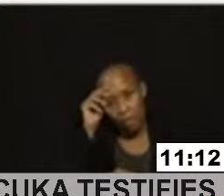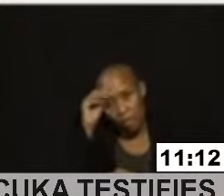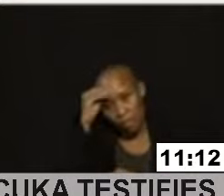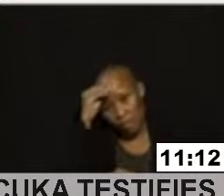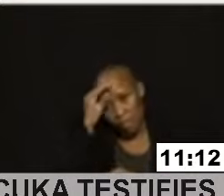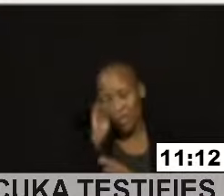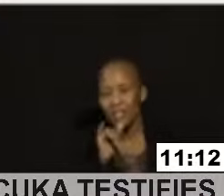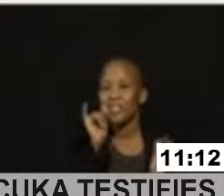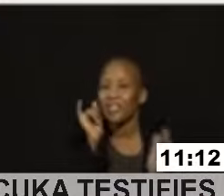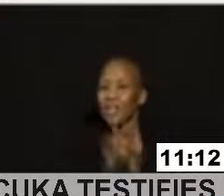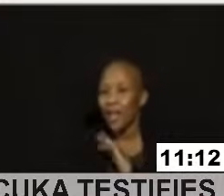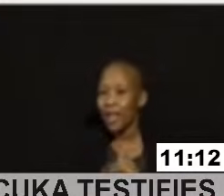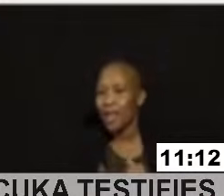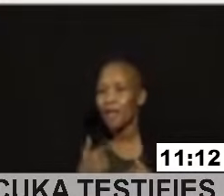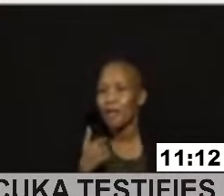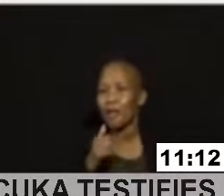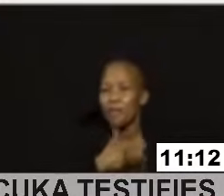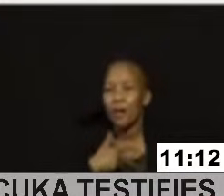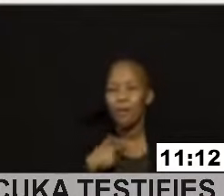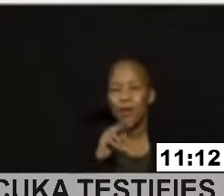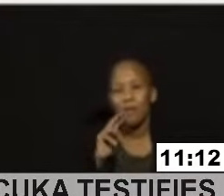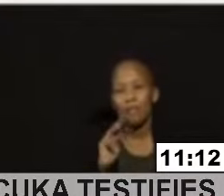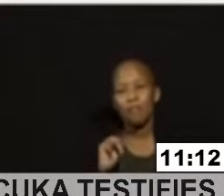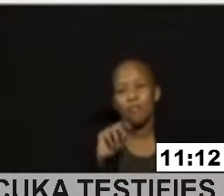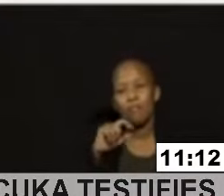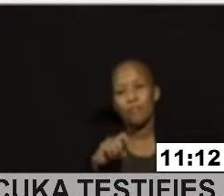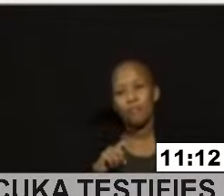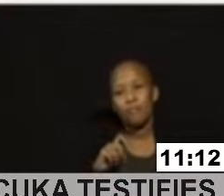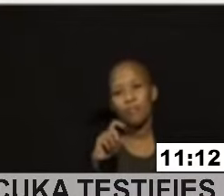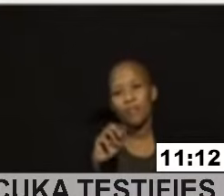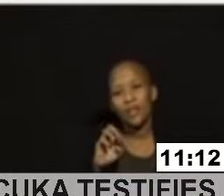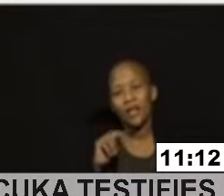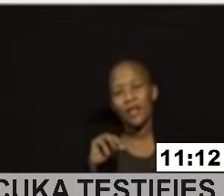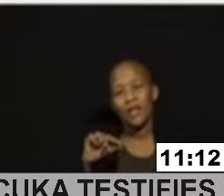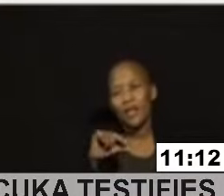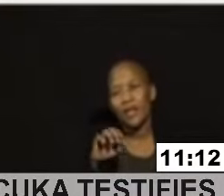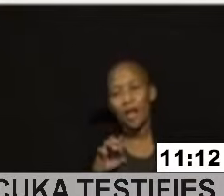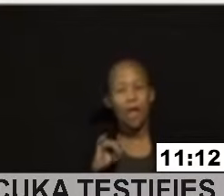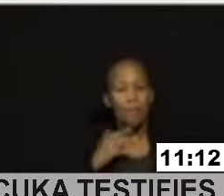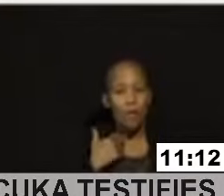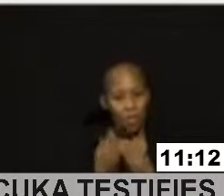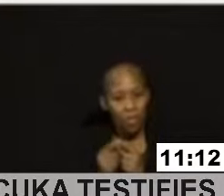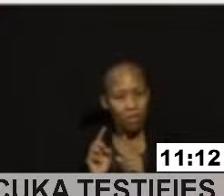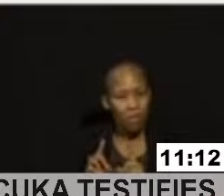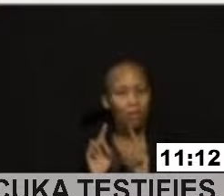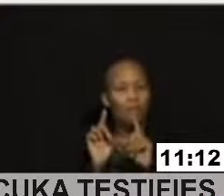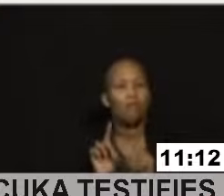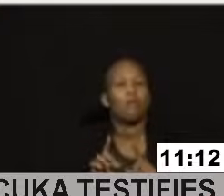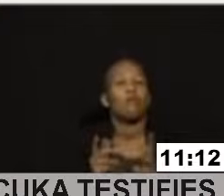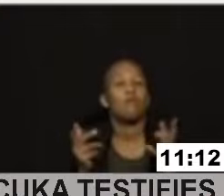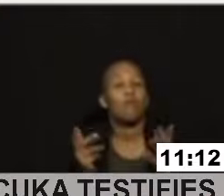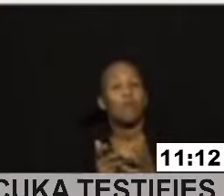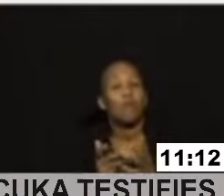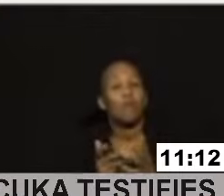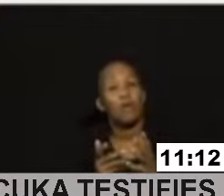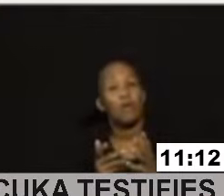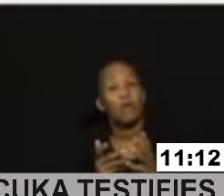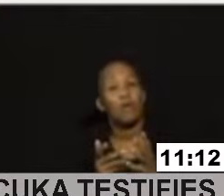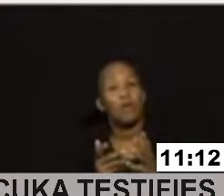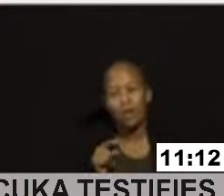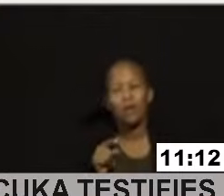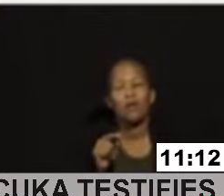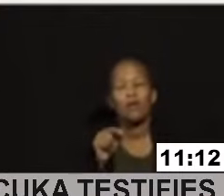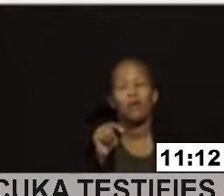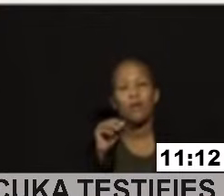I accompanied Mrs. Mxenge to the mortuary. That's where we found GM.